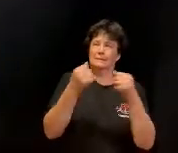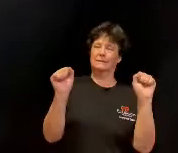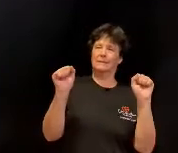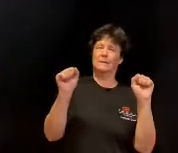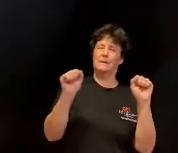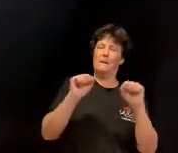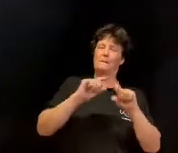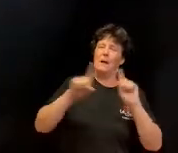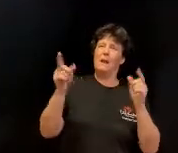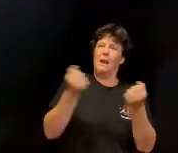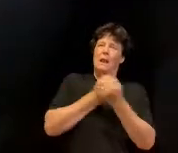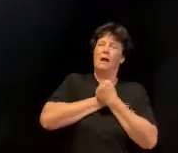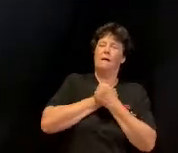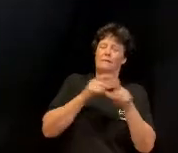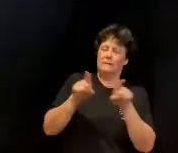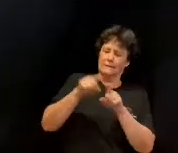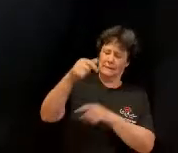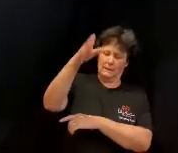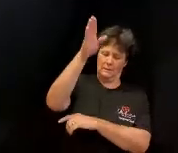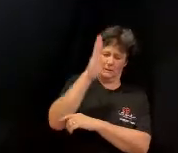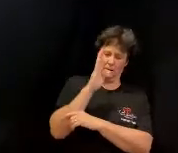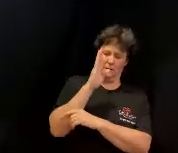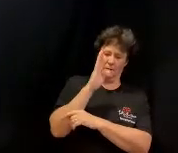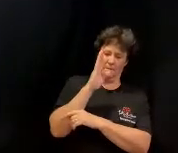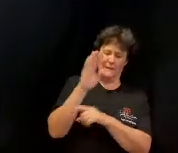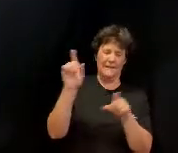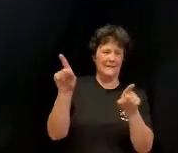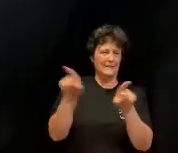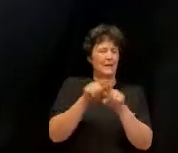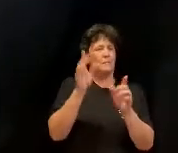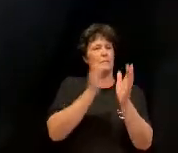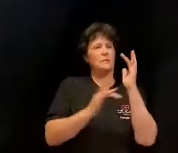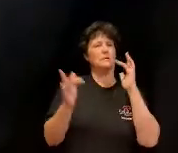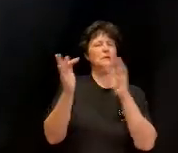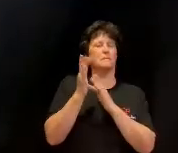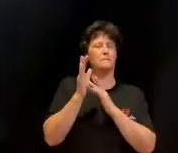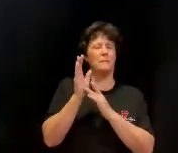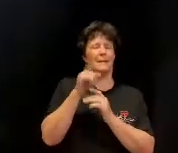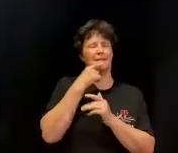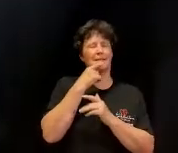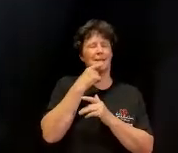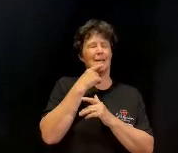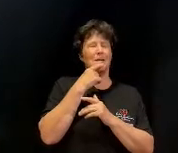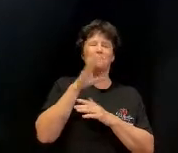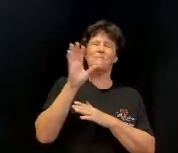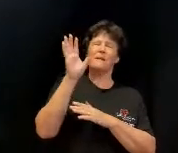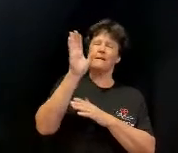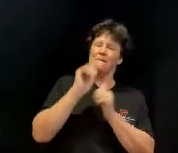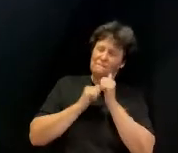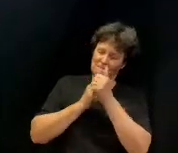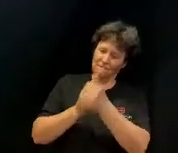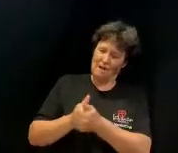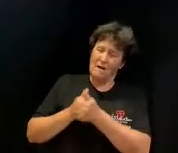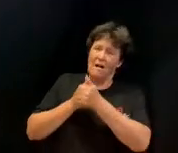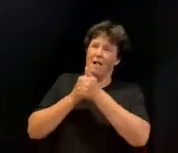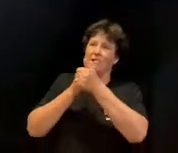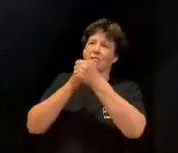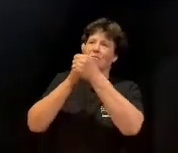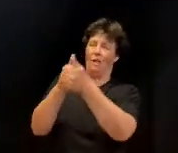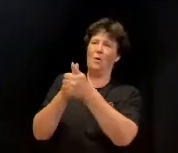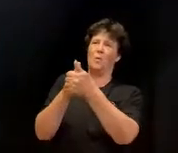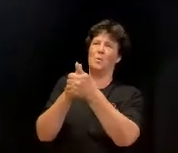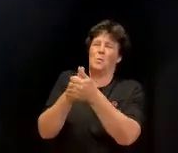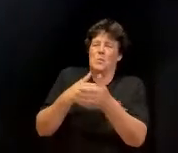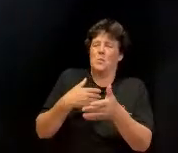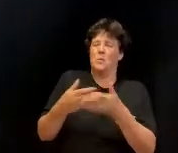humanity, and with that, God, it'll be just like Jesus, that they will say, they will follow you. They will